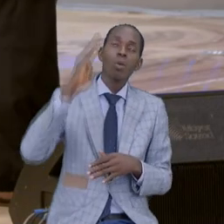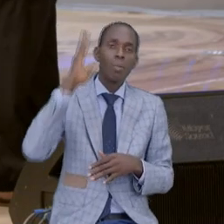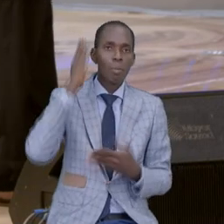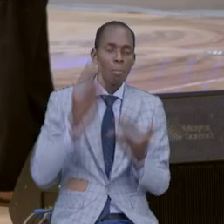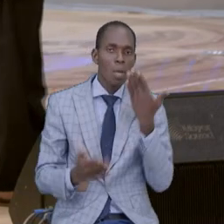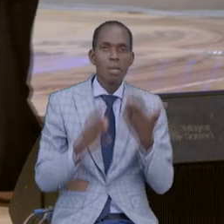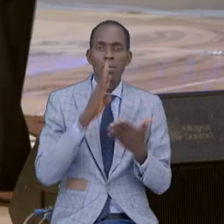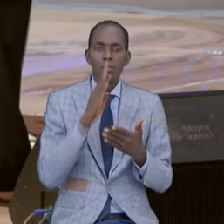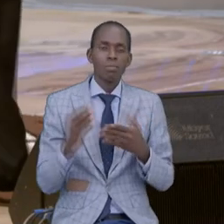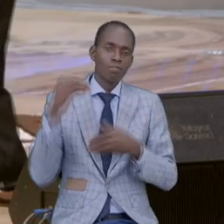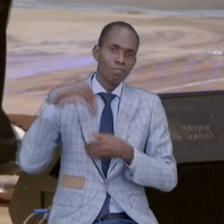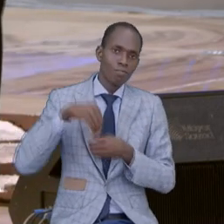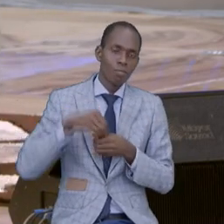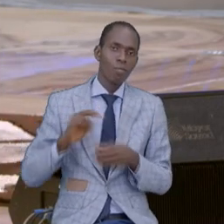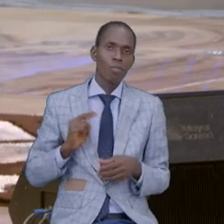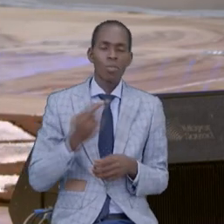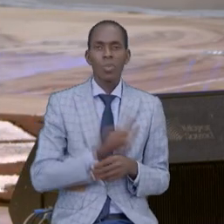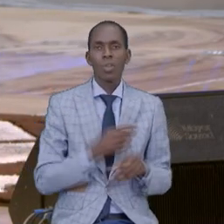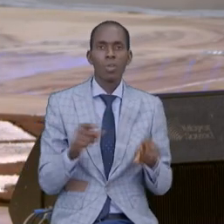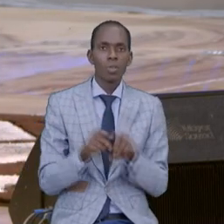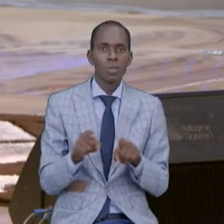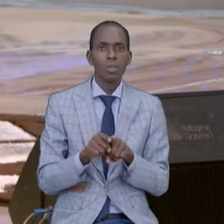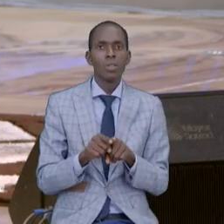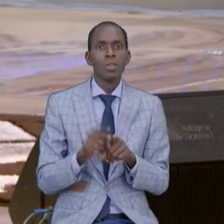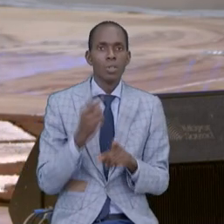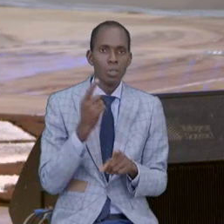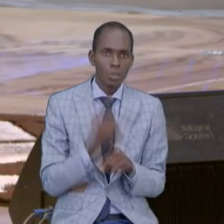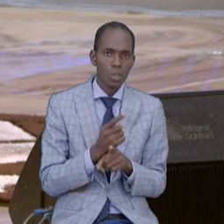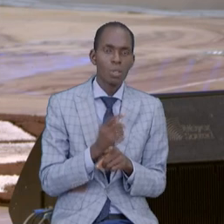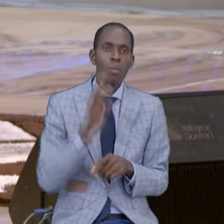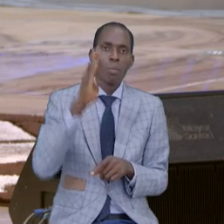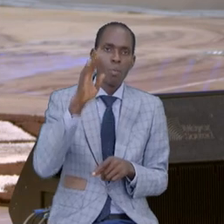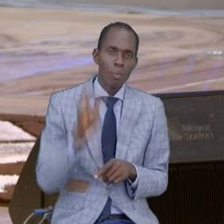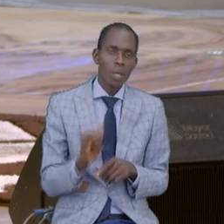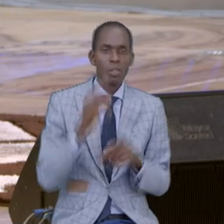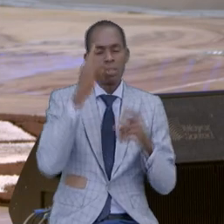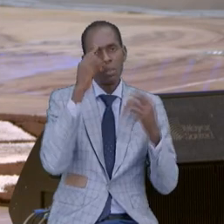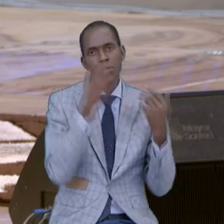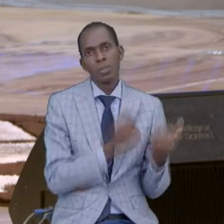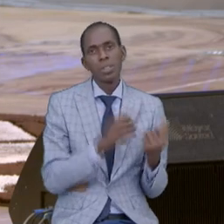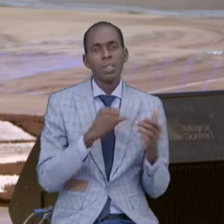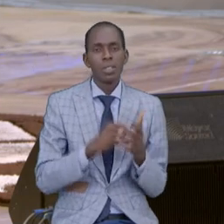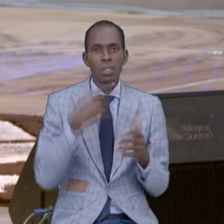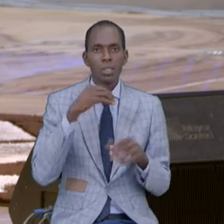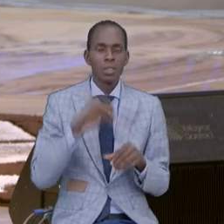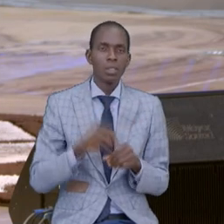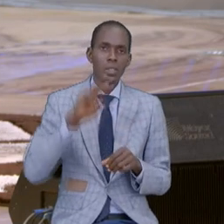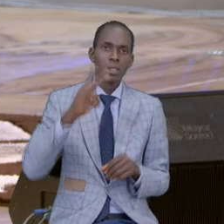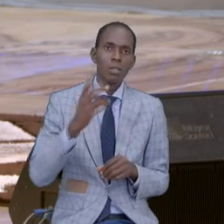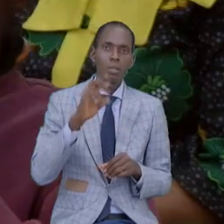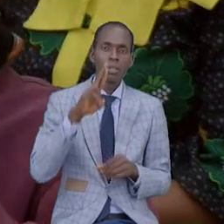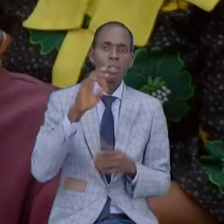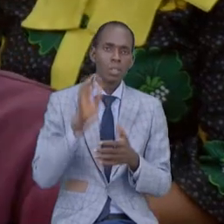imputed unto us also just by faith. It tells us in 2 Corinthians